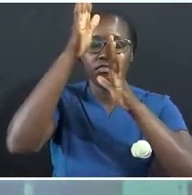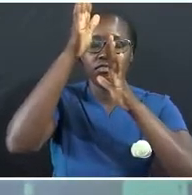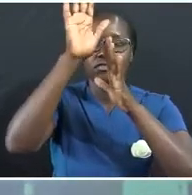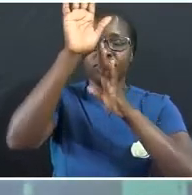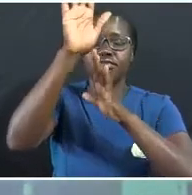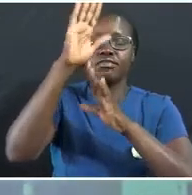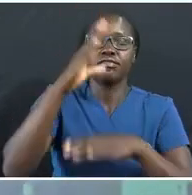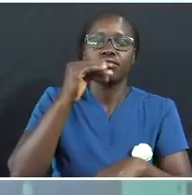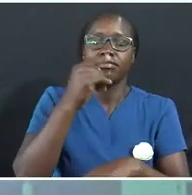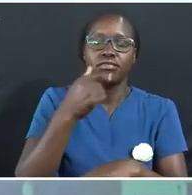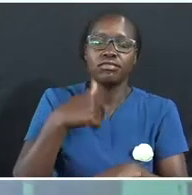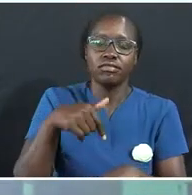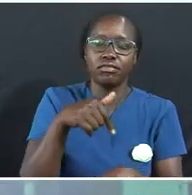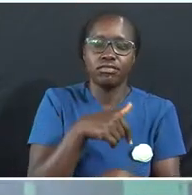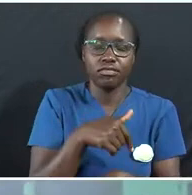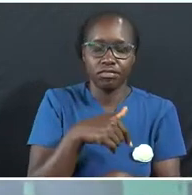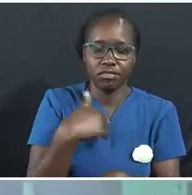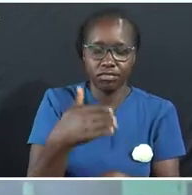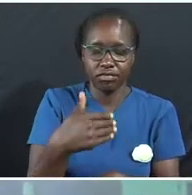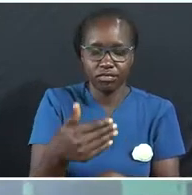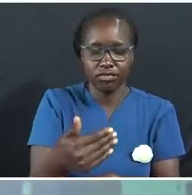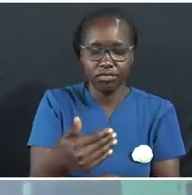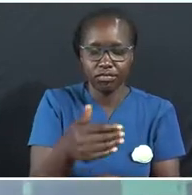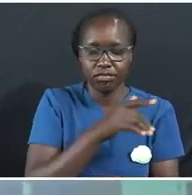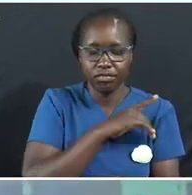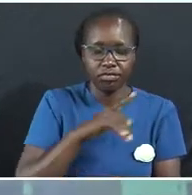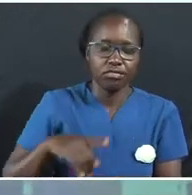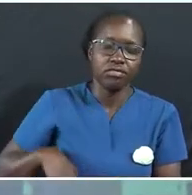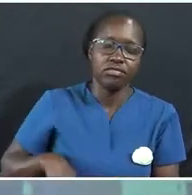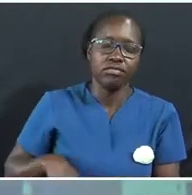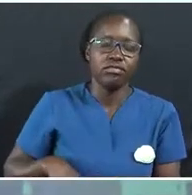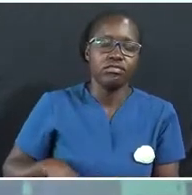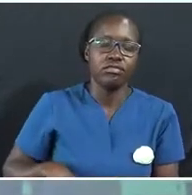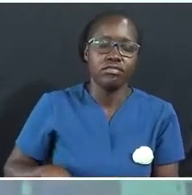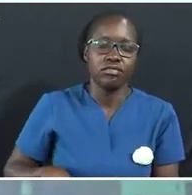you have spoken us for this long moment.